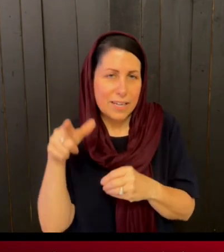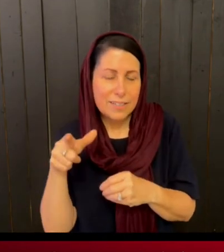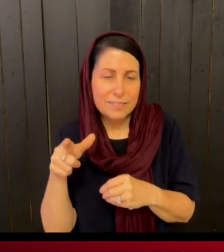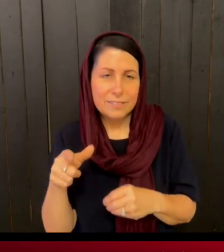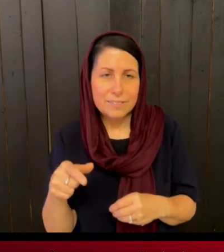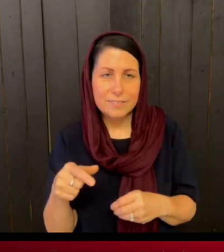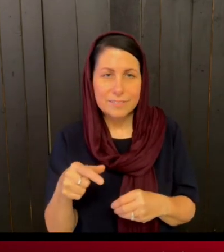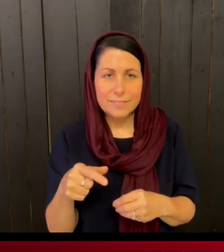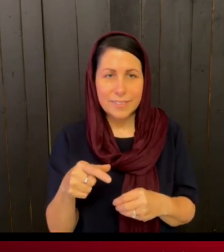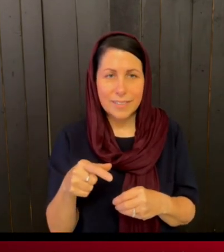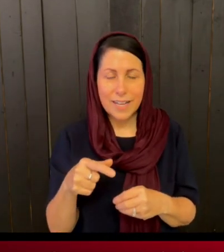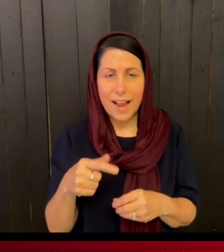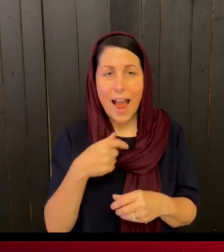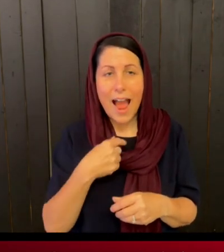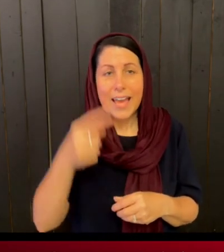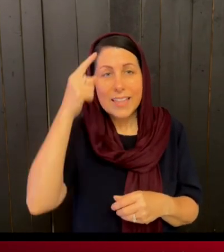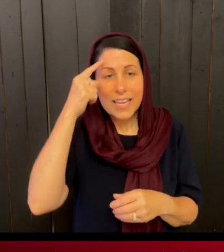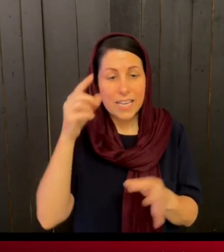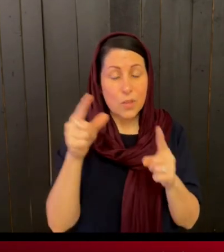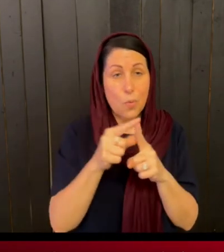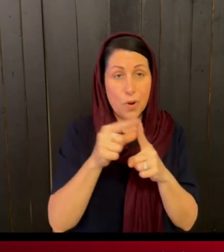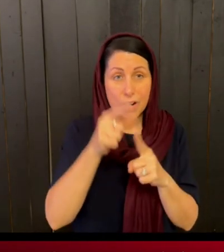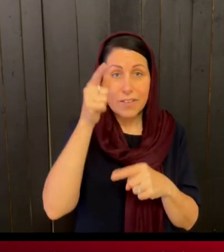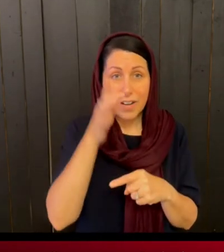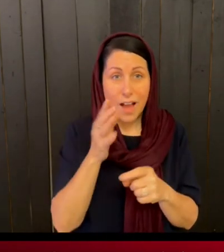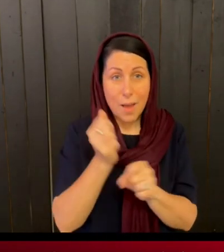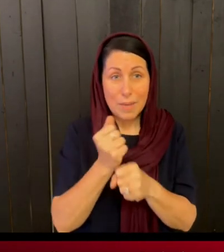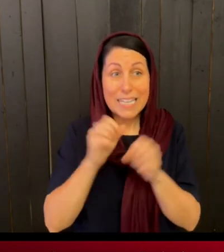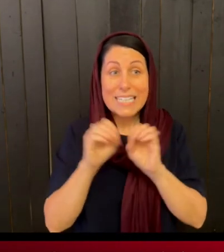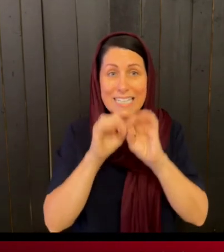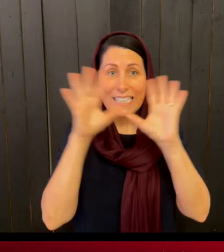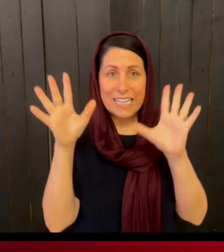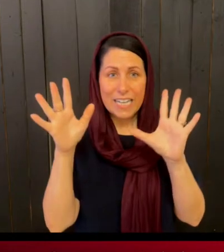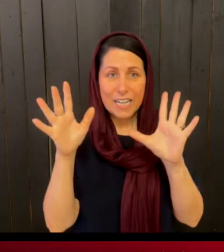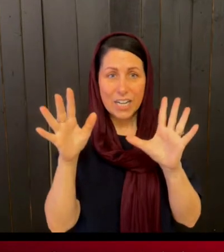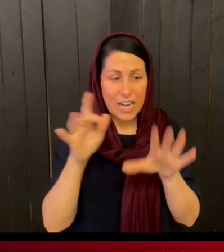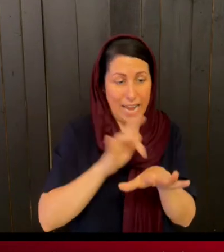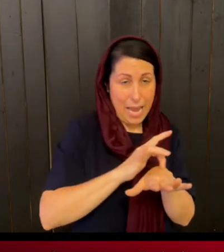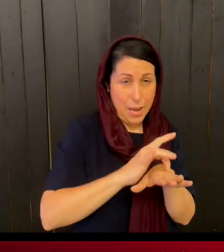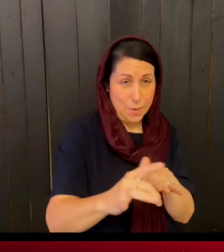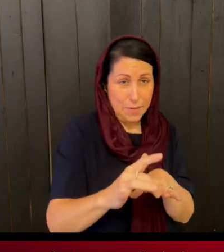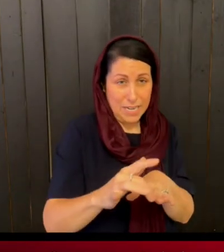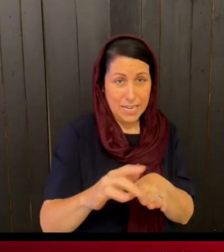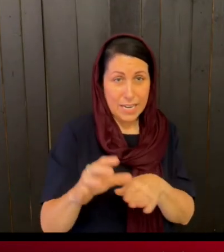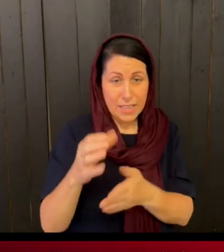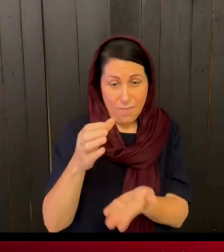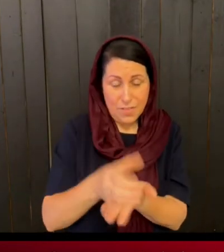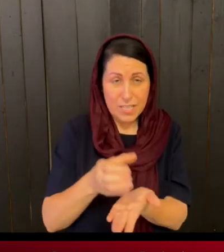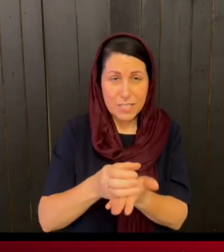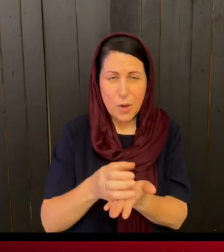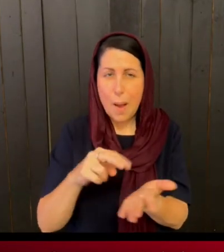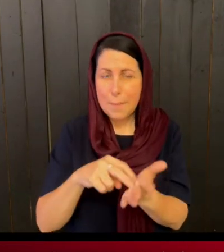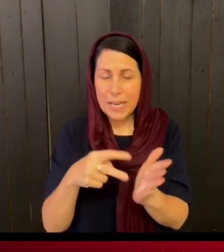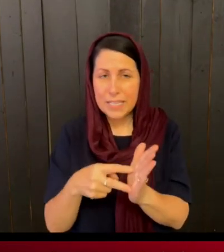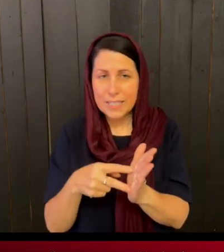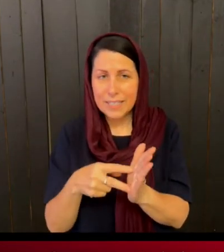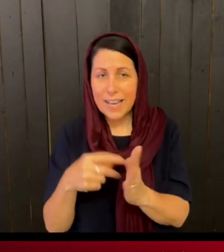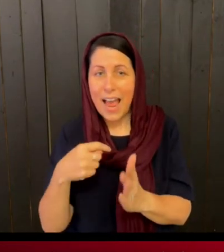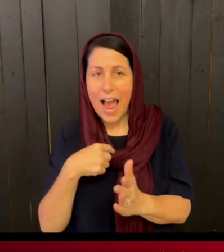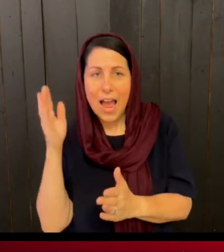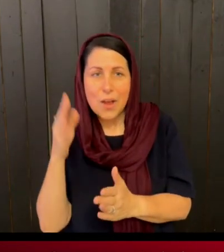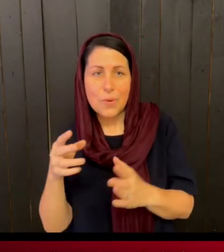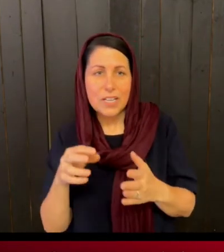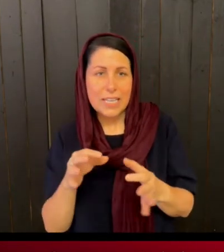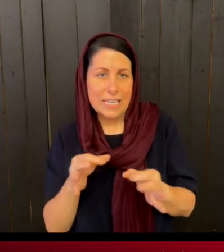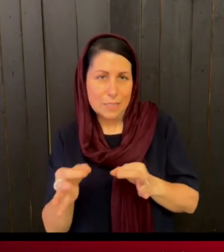Basically, I think the Word of God makes it clear what emptying the vessel means, and I'll explain what I mean by that from the